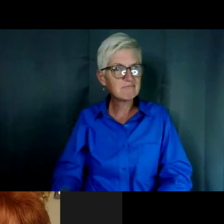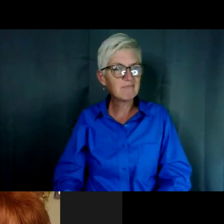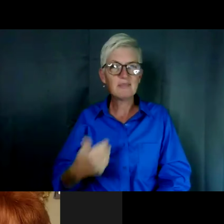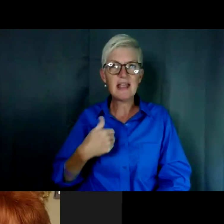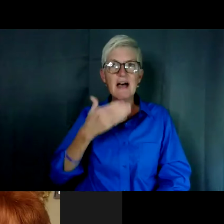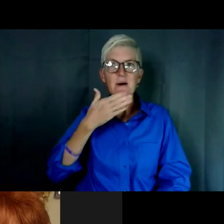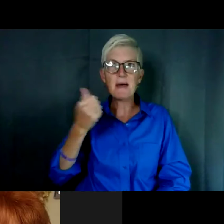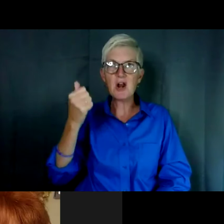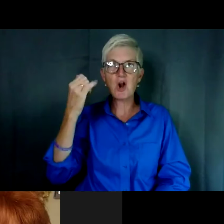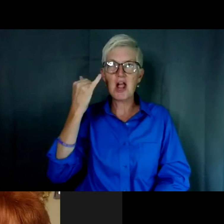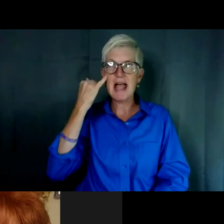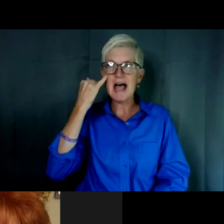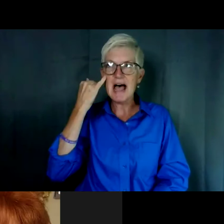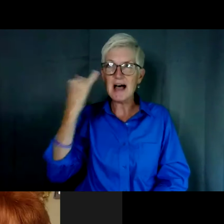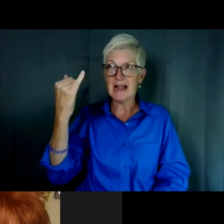image of you.